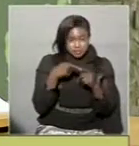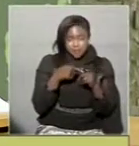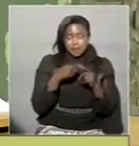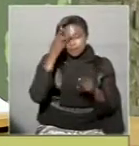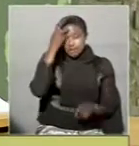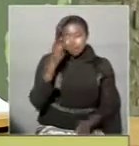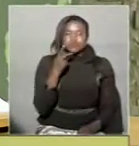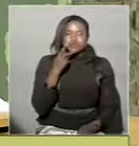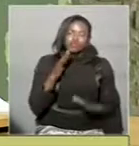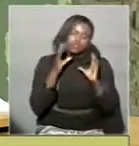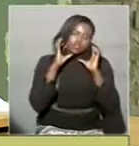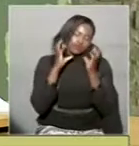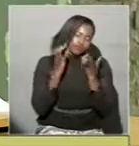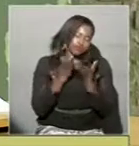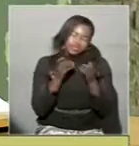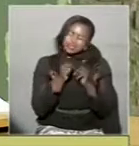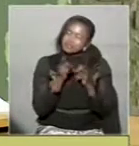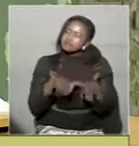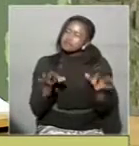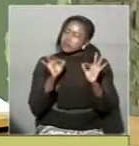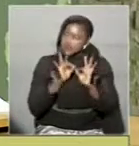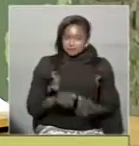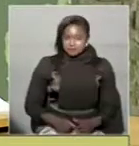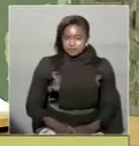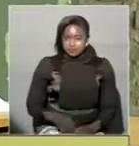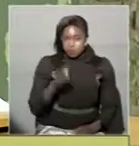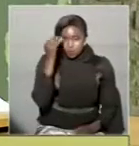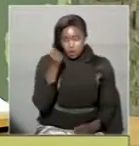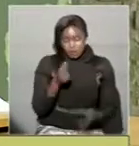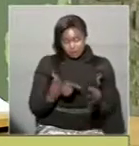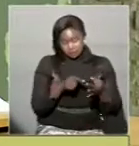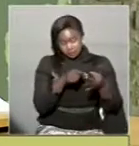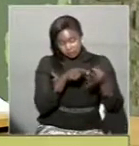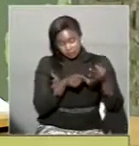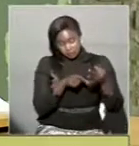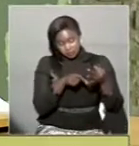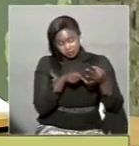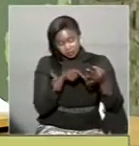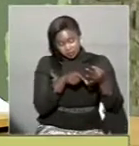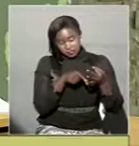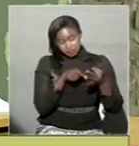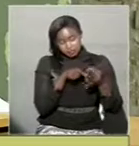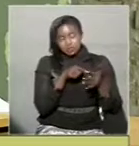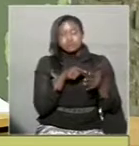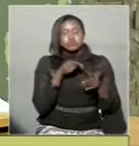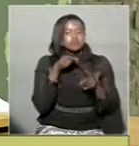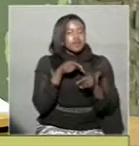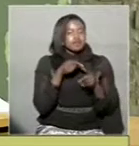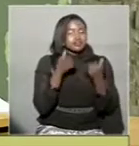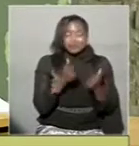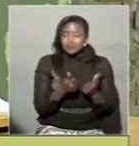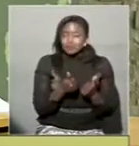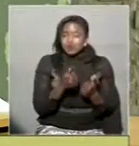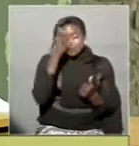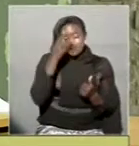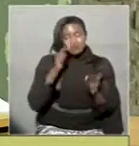in making quality education, because the things I've mentioned that the child needs, the love, the support, the